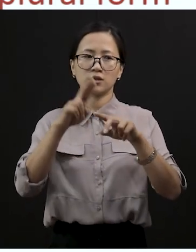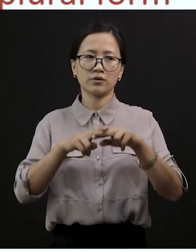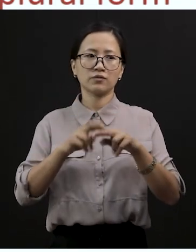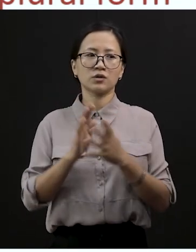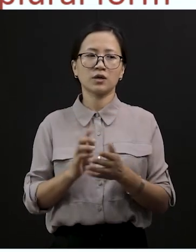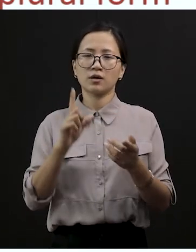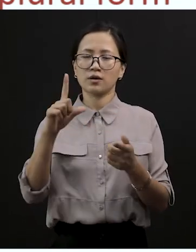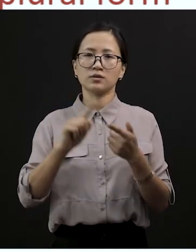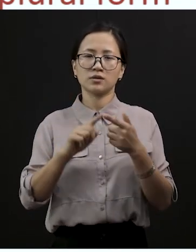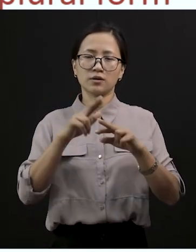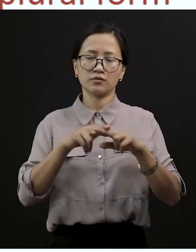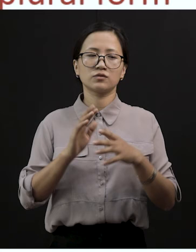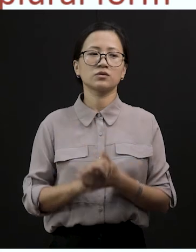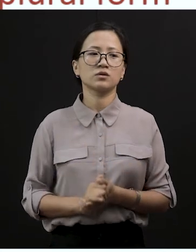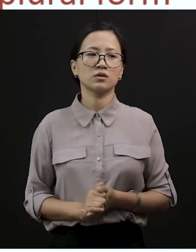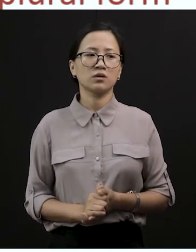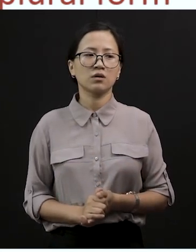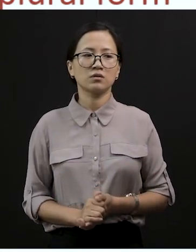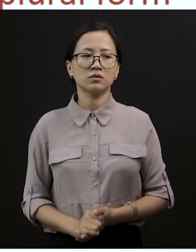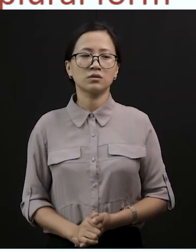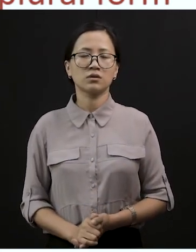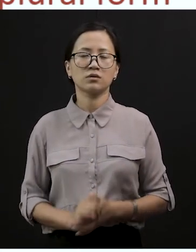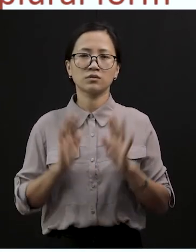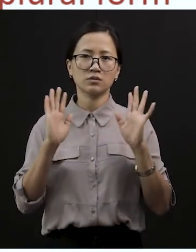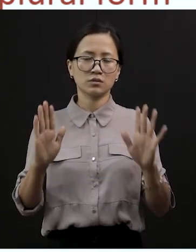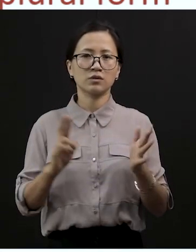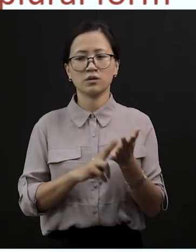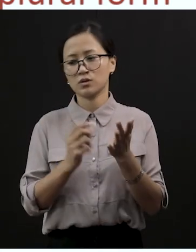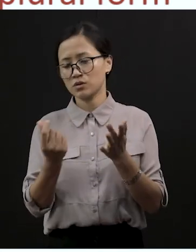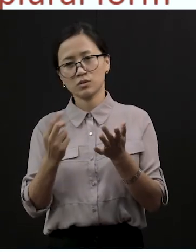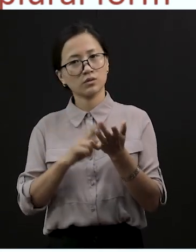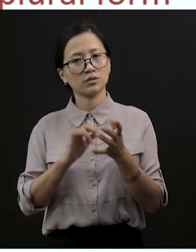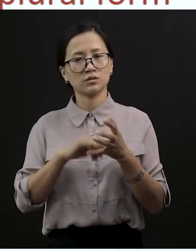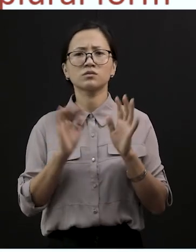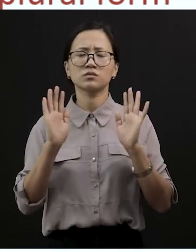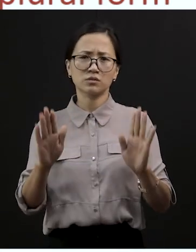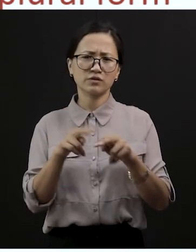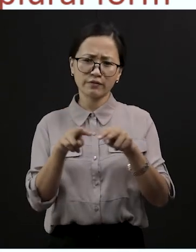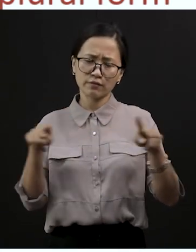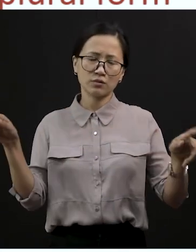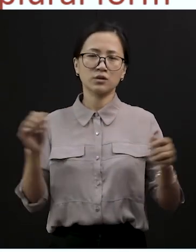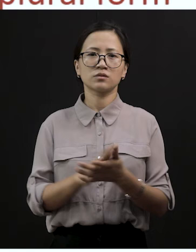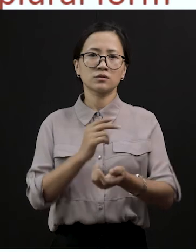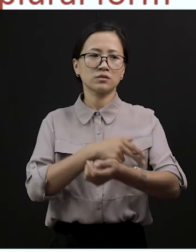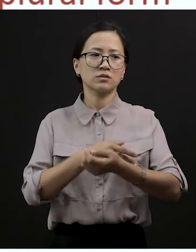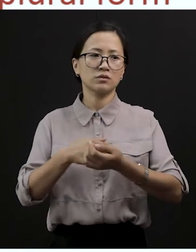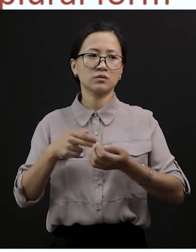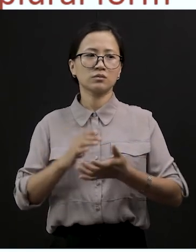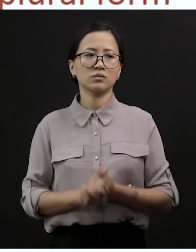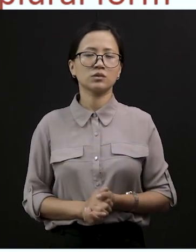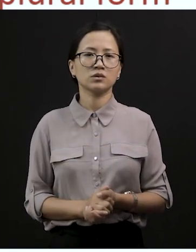double EF, LEF. See, some nouns, they have different endings, right? Like this I've given in